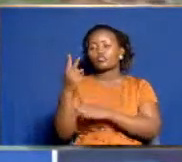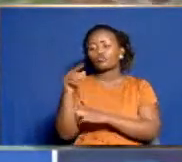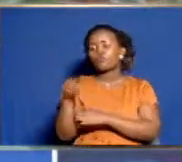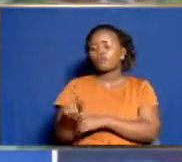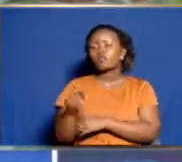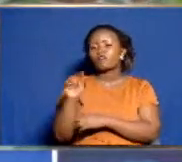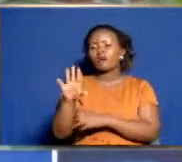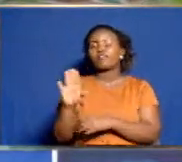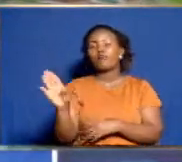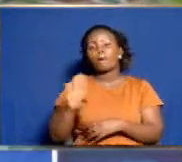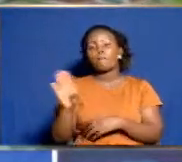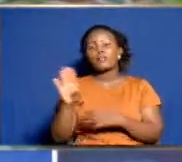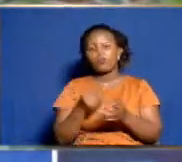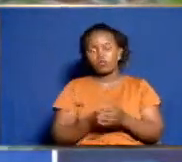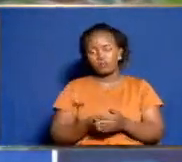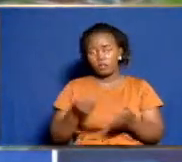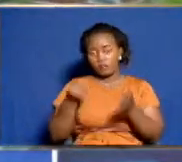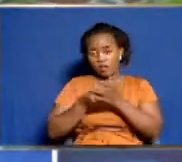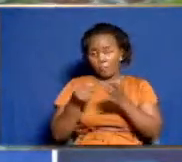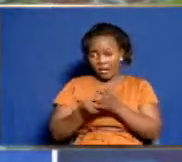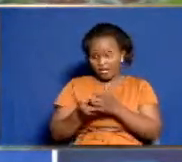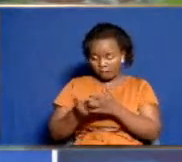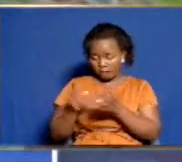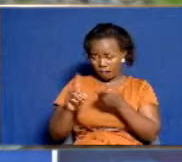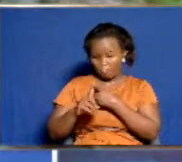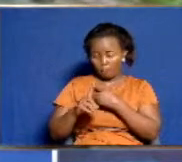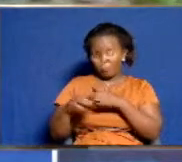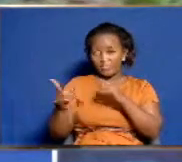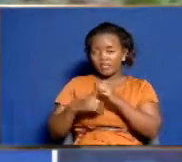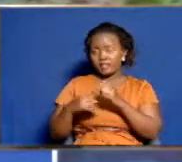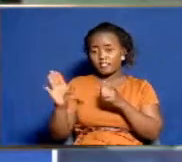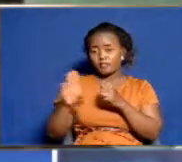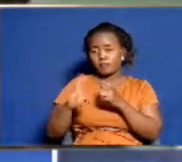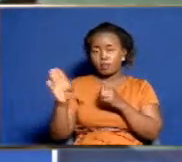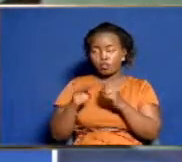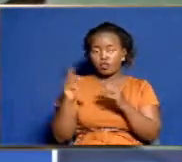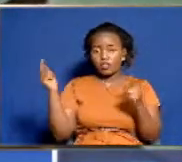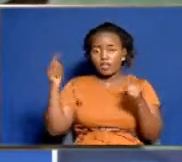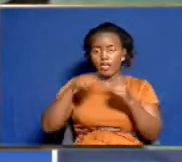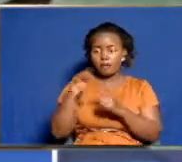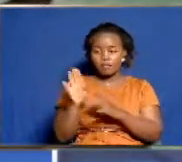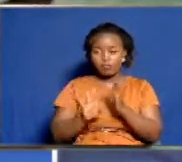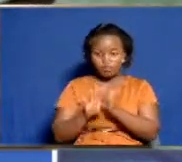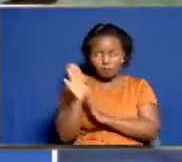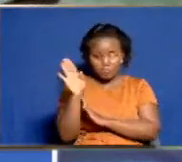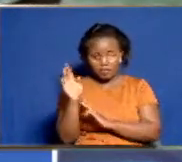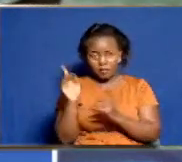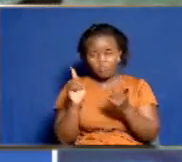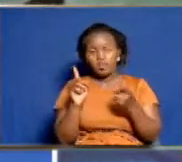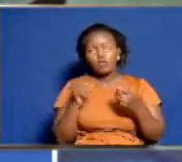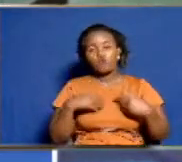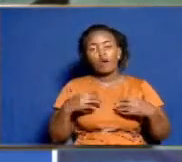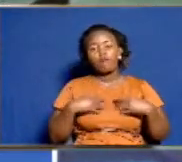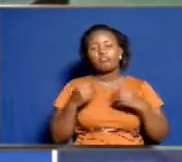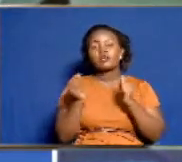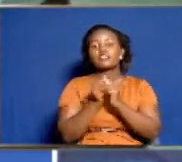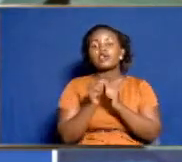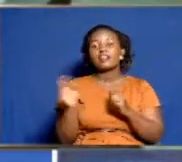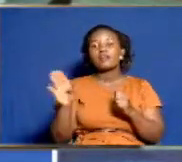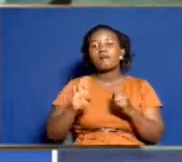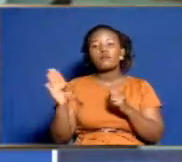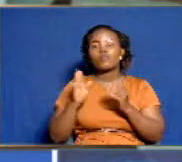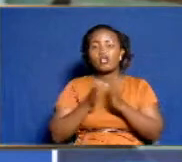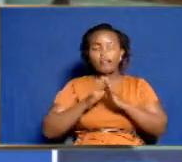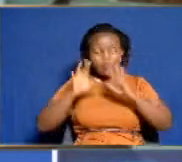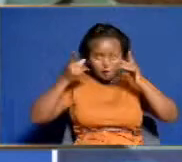Of the amount, 46 billion shillings has been allocated to crop development, with the Fisheries Department getting 10 billion shillings and livestock